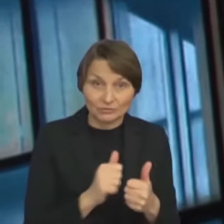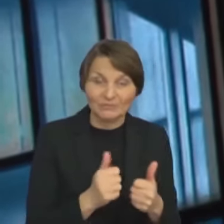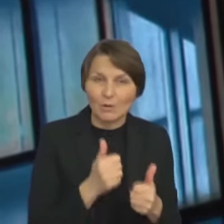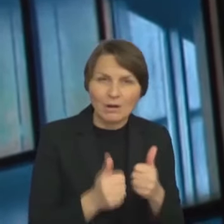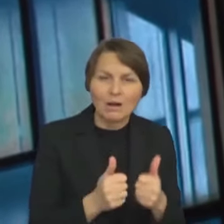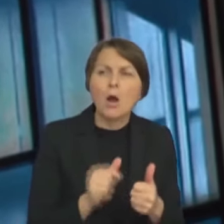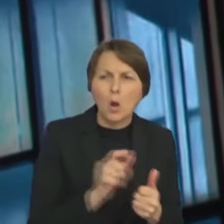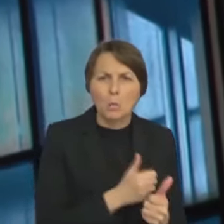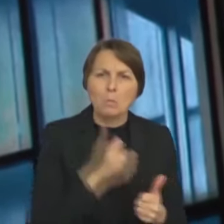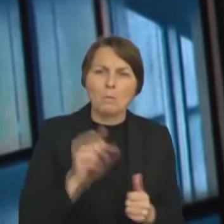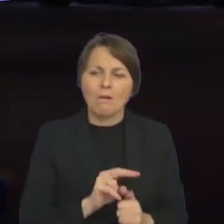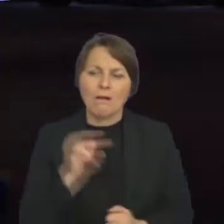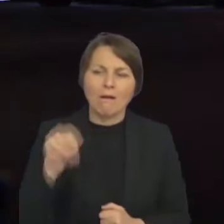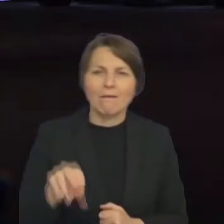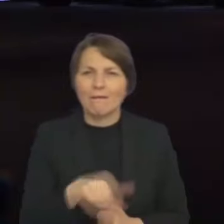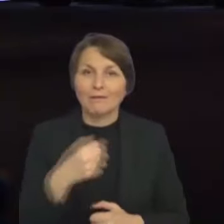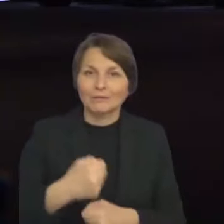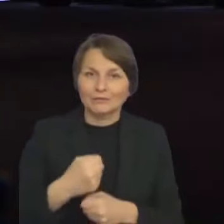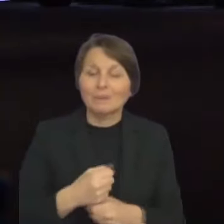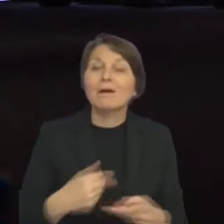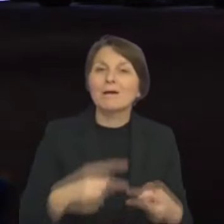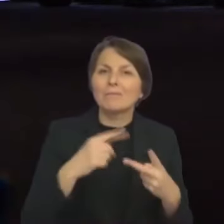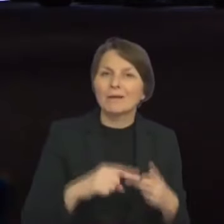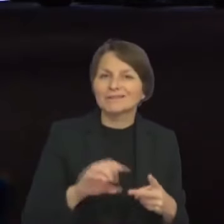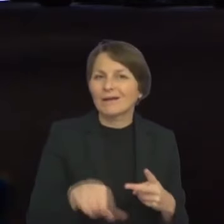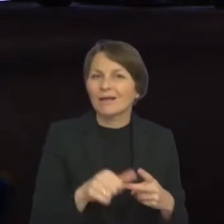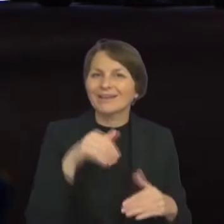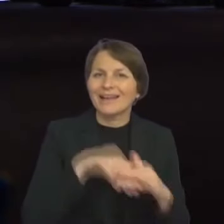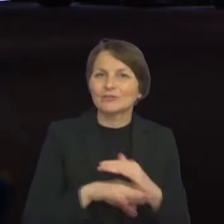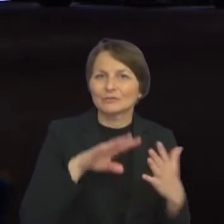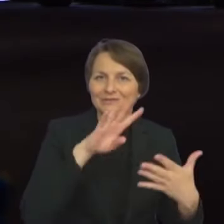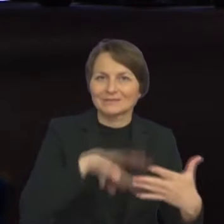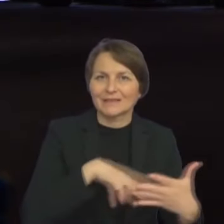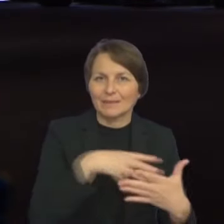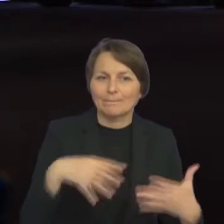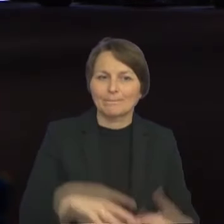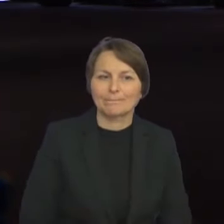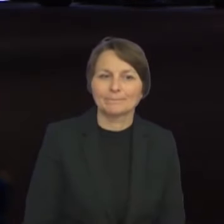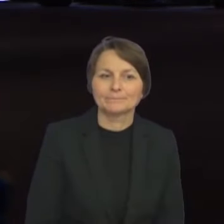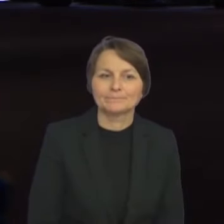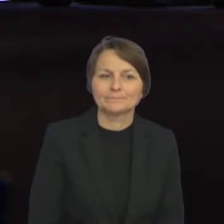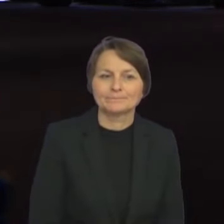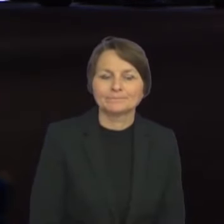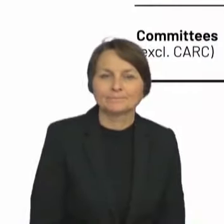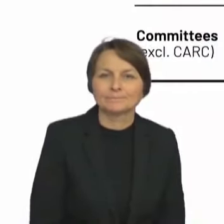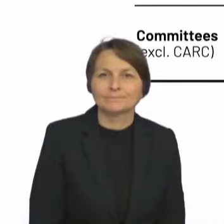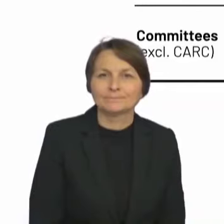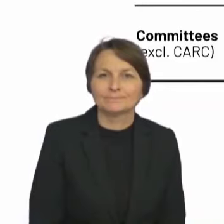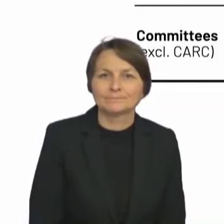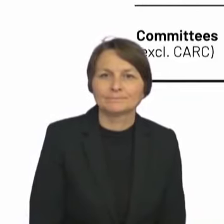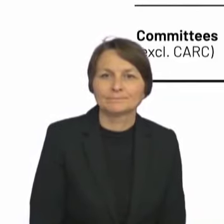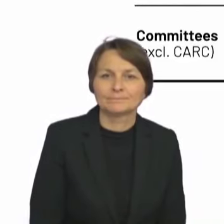a supplementary pension scheme. La politique de rémunération des administrateurs, pour finir. I now come to